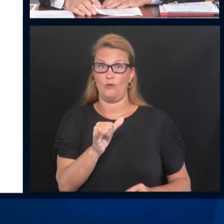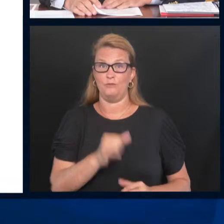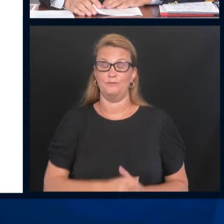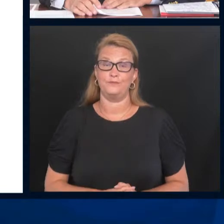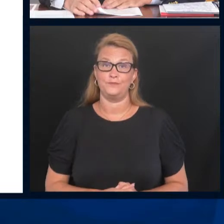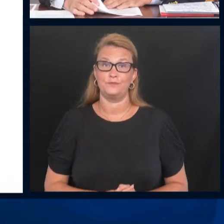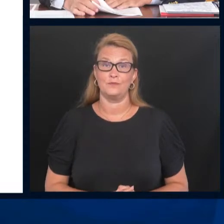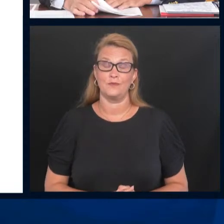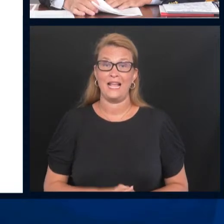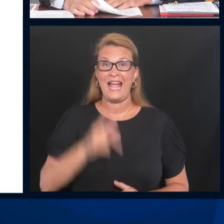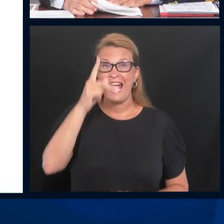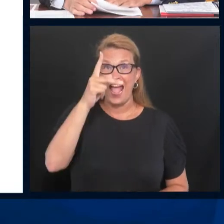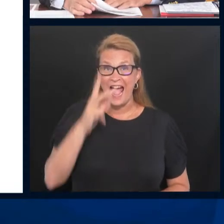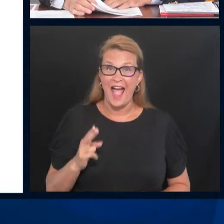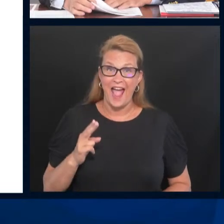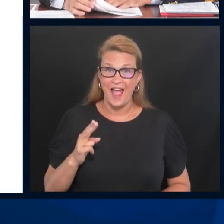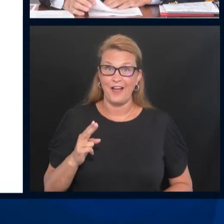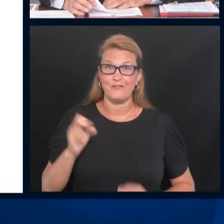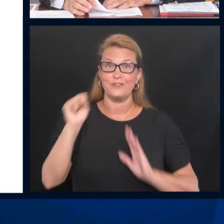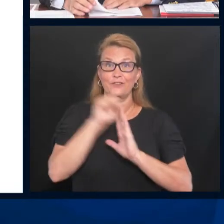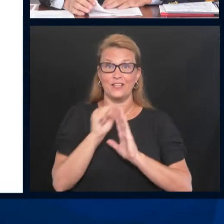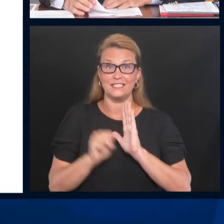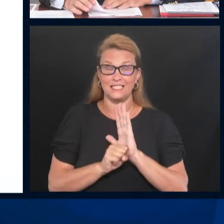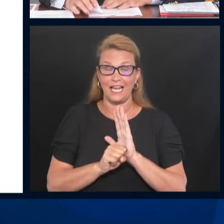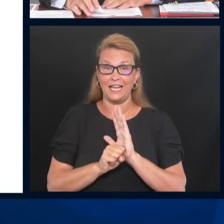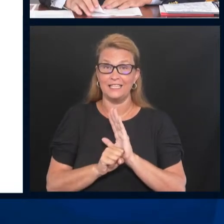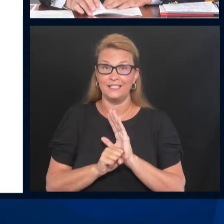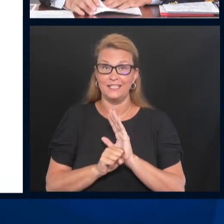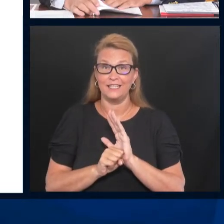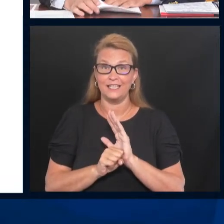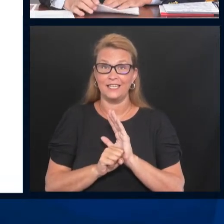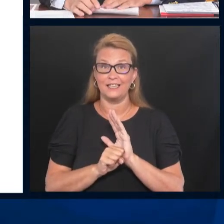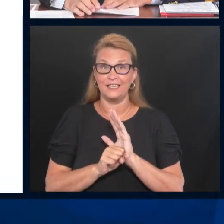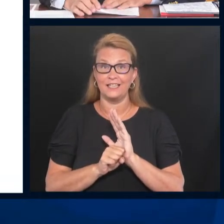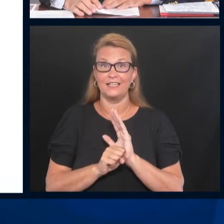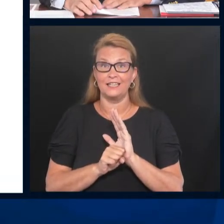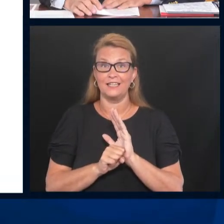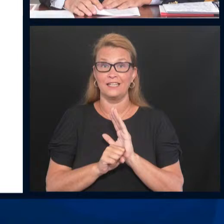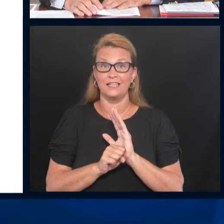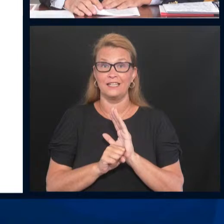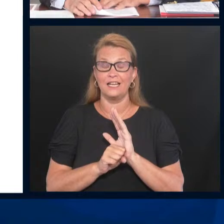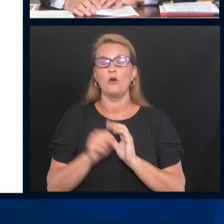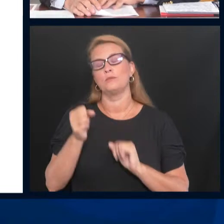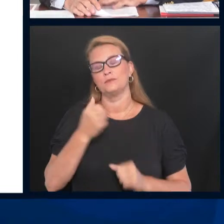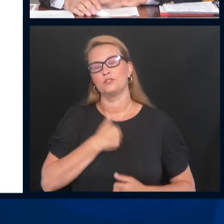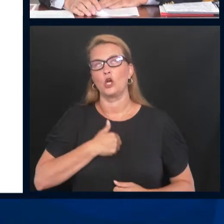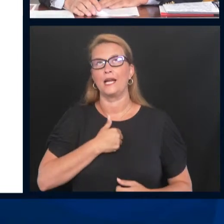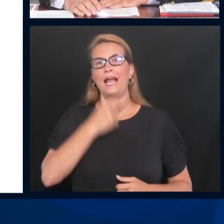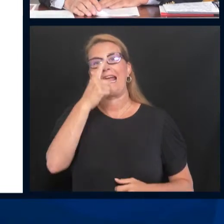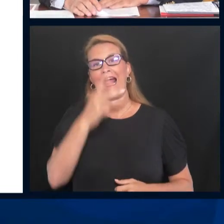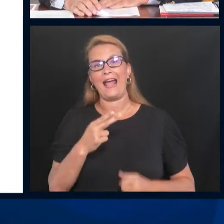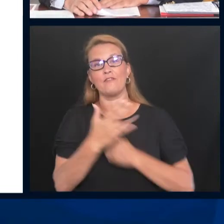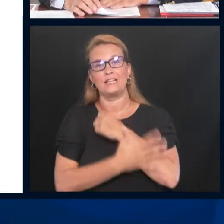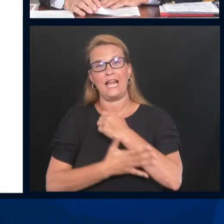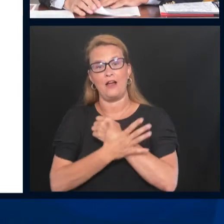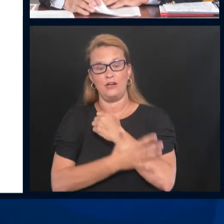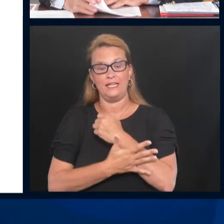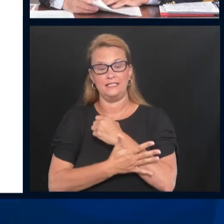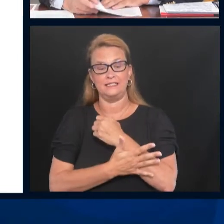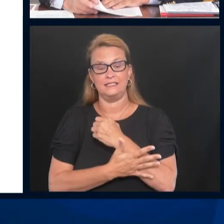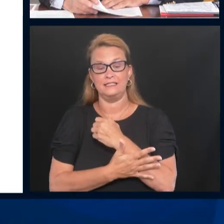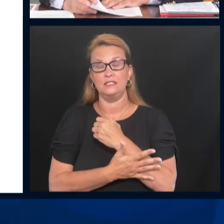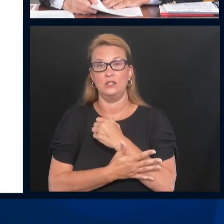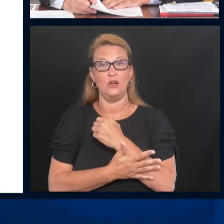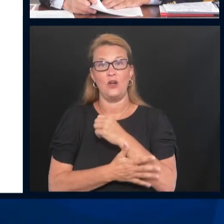than half of our state now, or half of our counties are out of the green. It's not